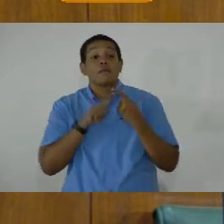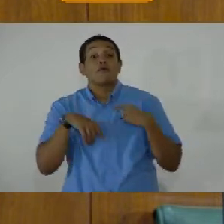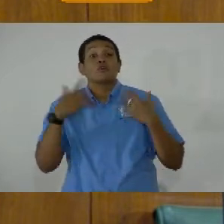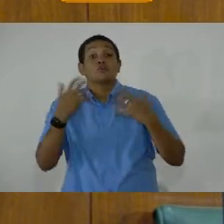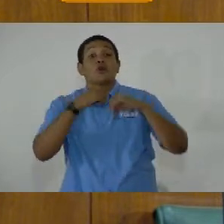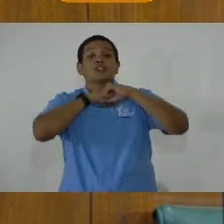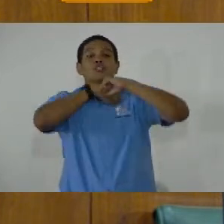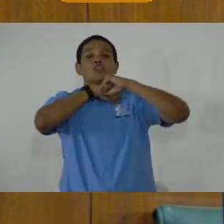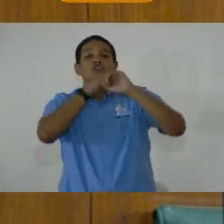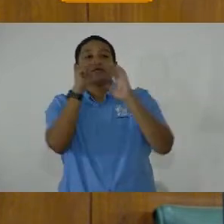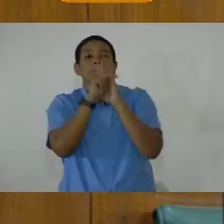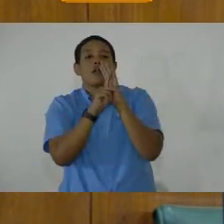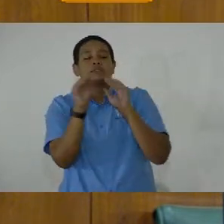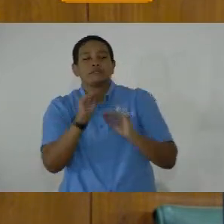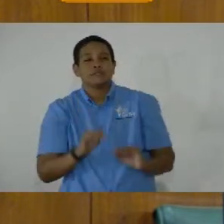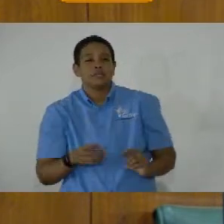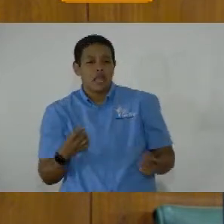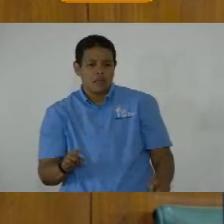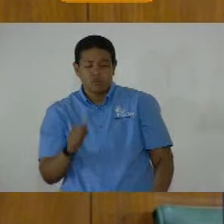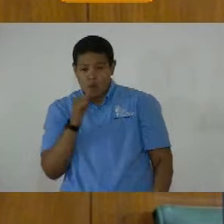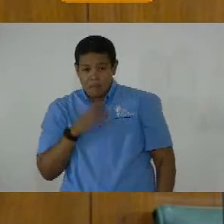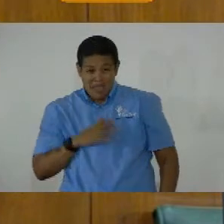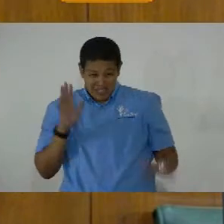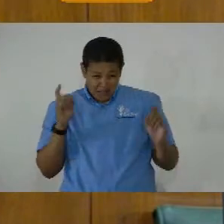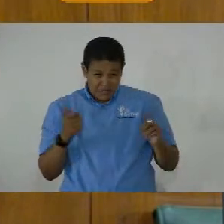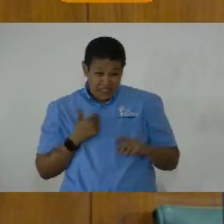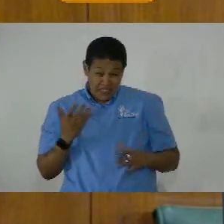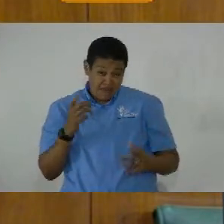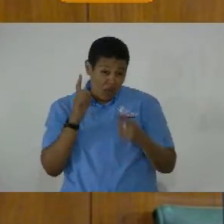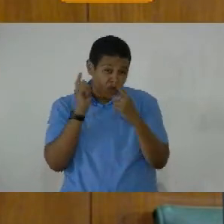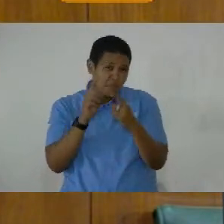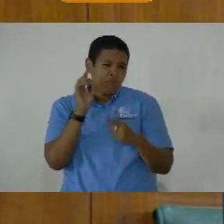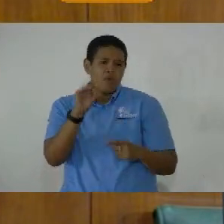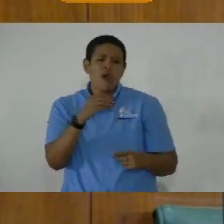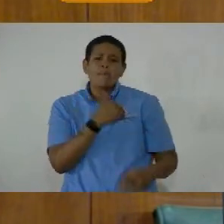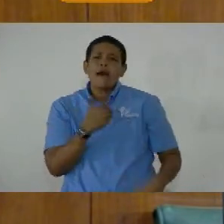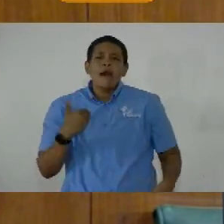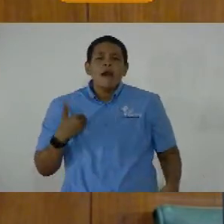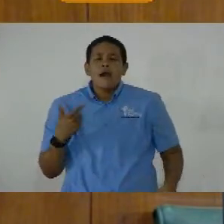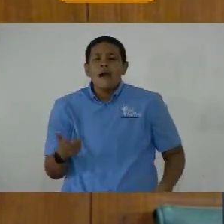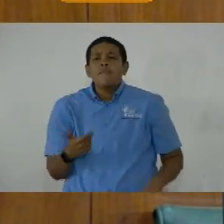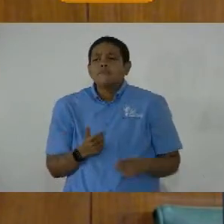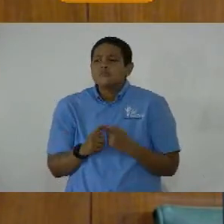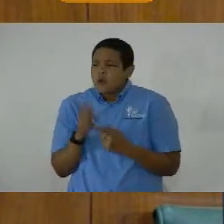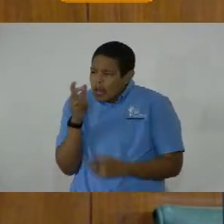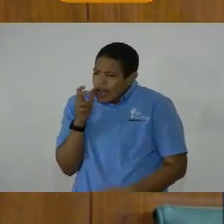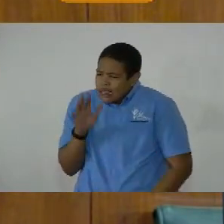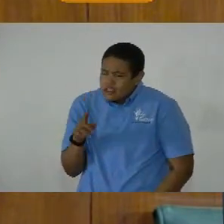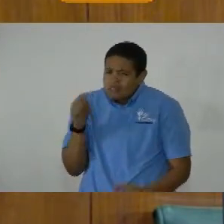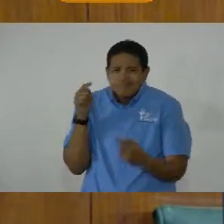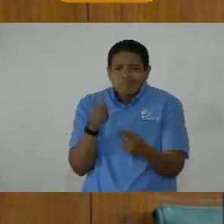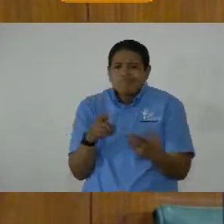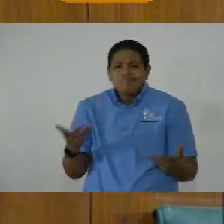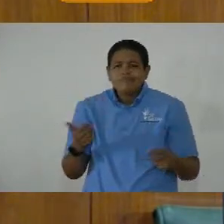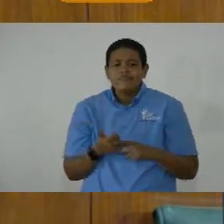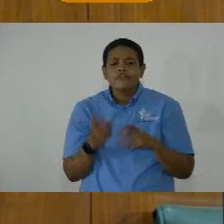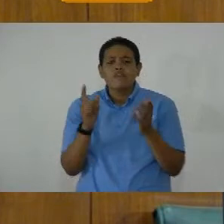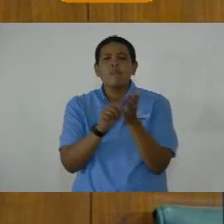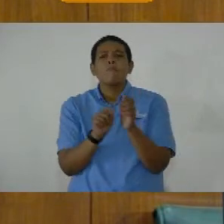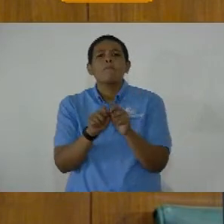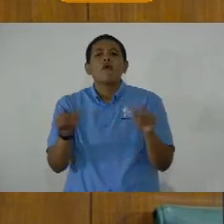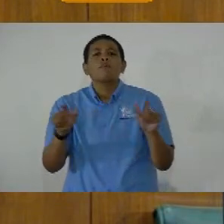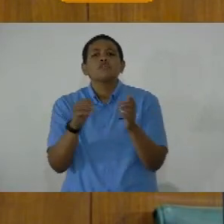security policy. So, Madam Speaker, I'd like to point members and listeners to this, a published